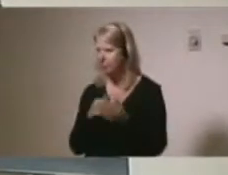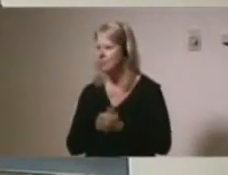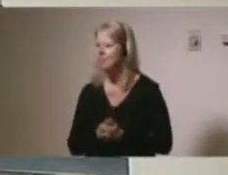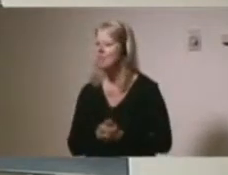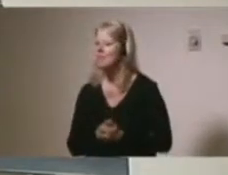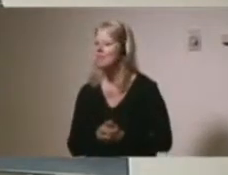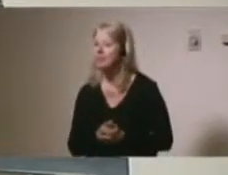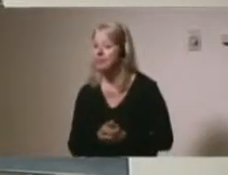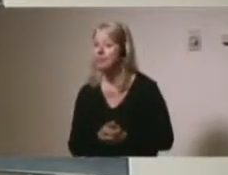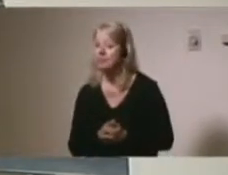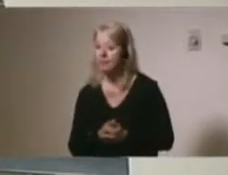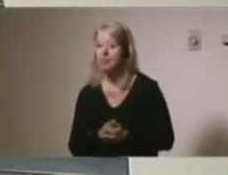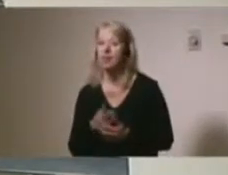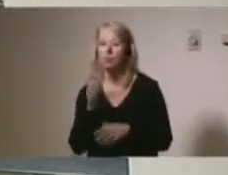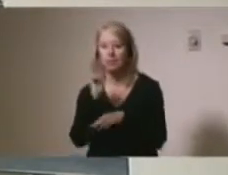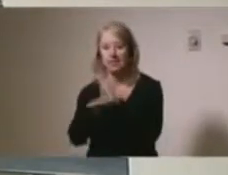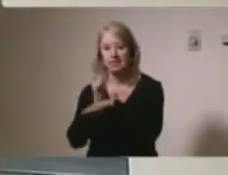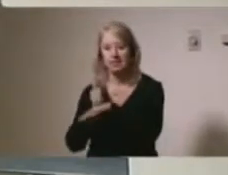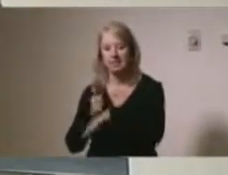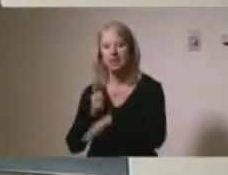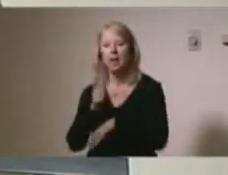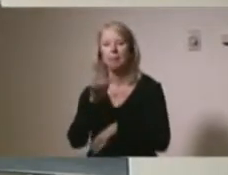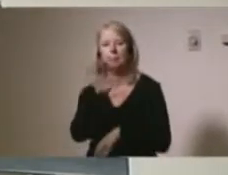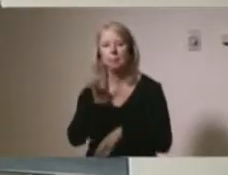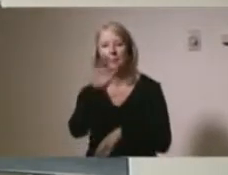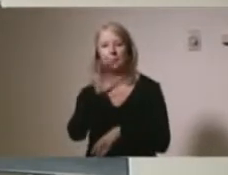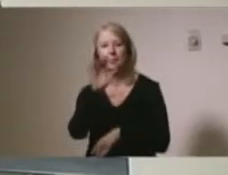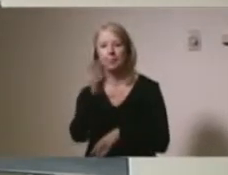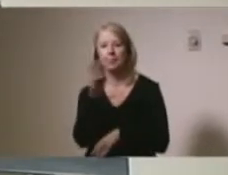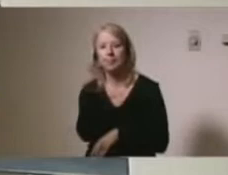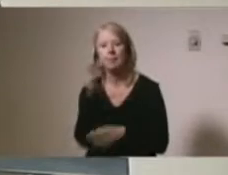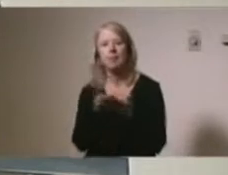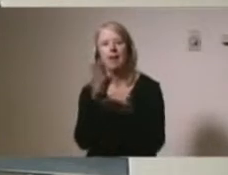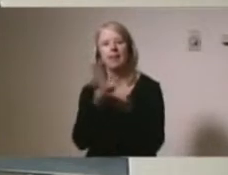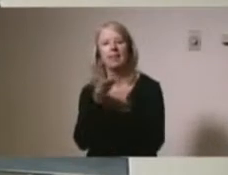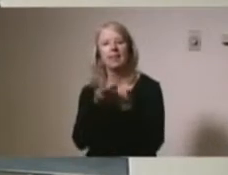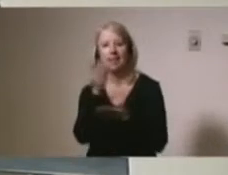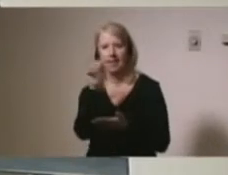We set up ATMs. We have